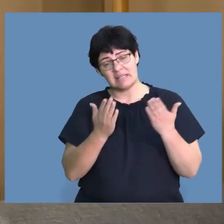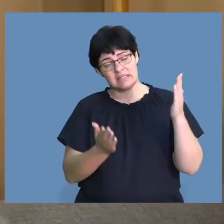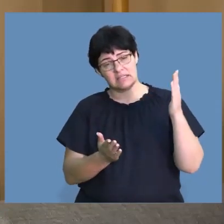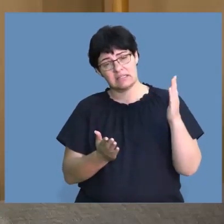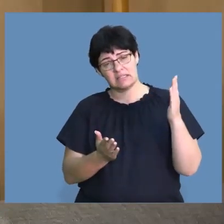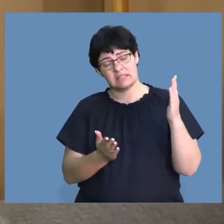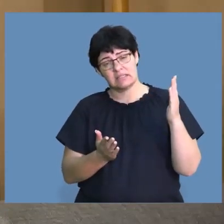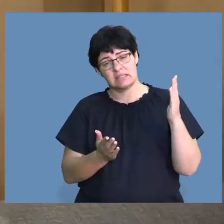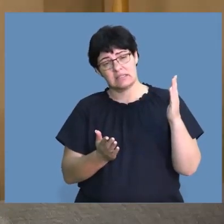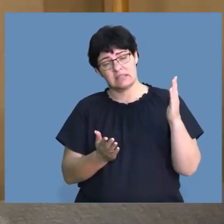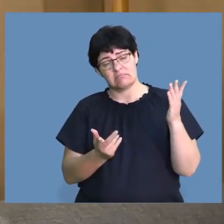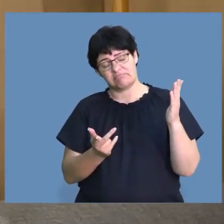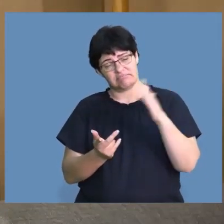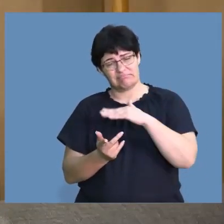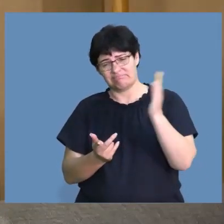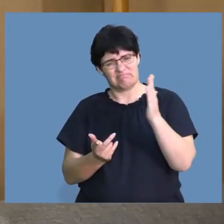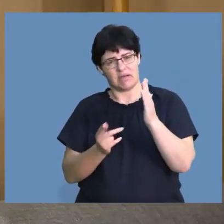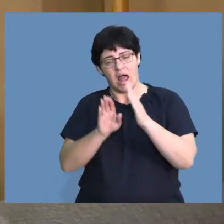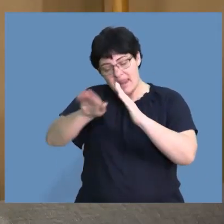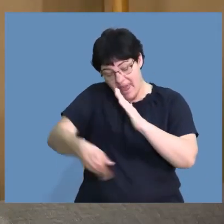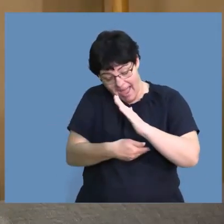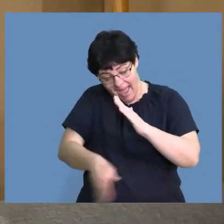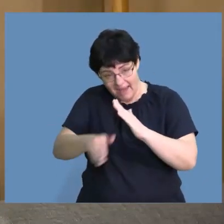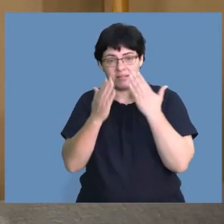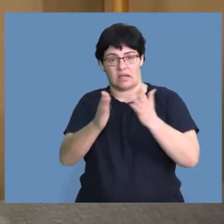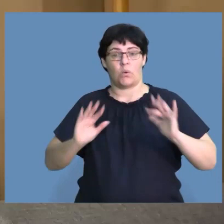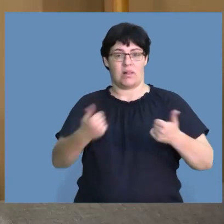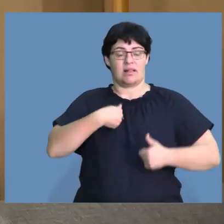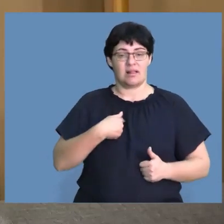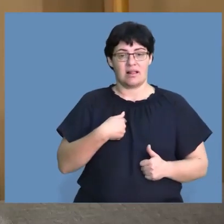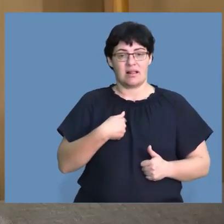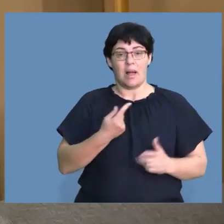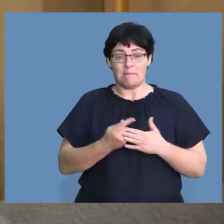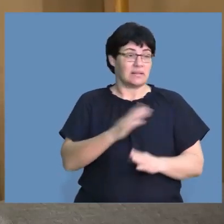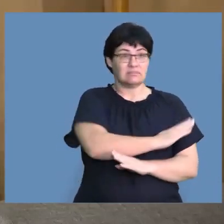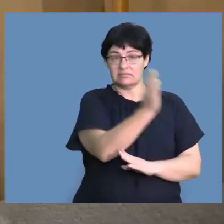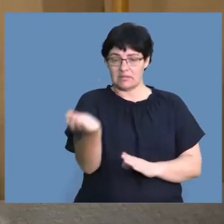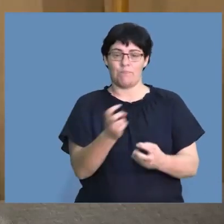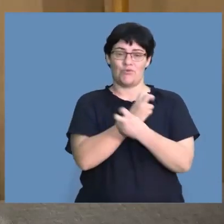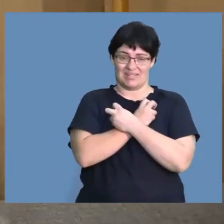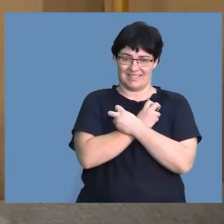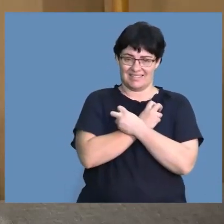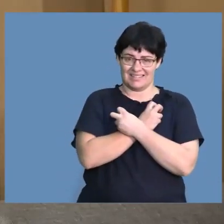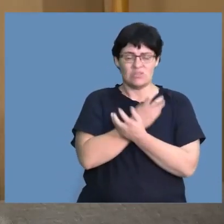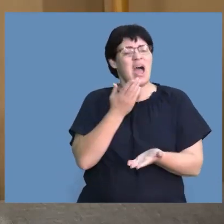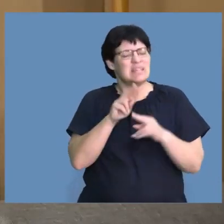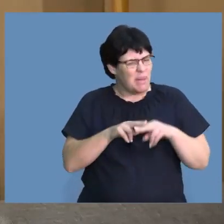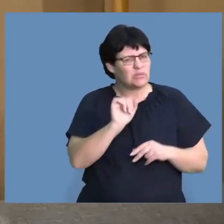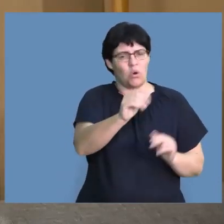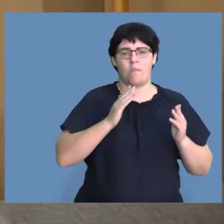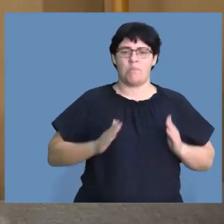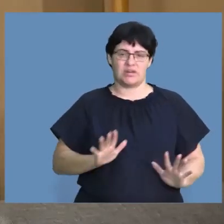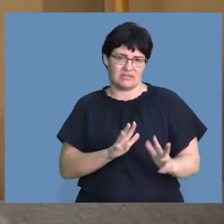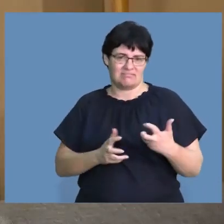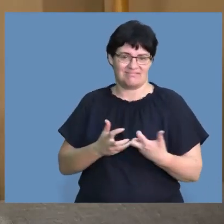owls. Whatever the time is, the best time of the day for you, use that, what your body is telling you. Use